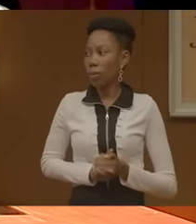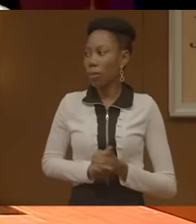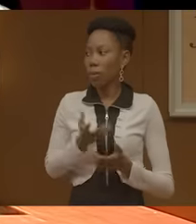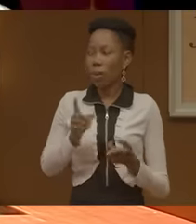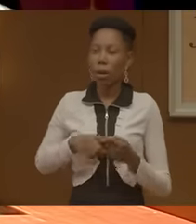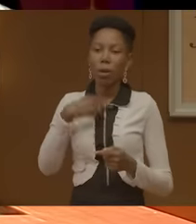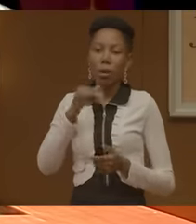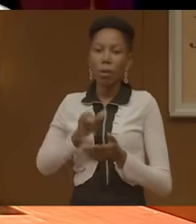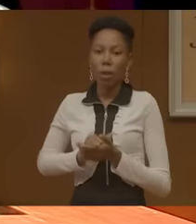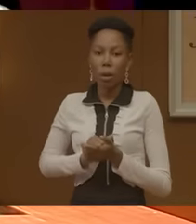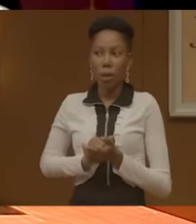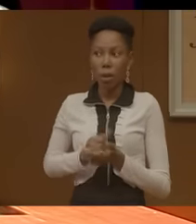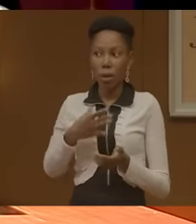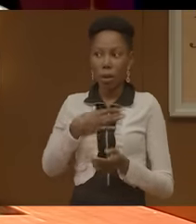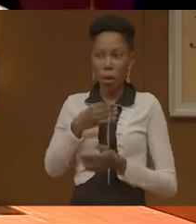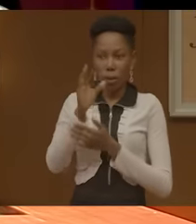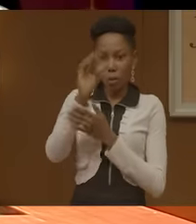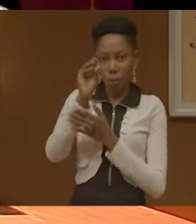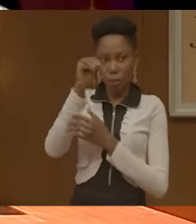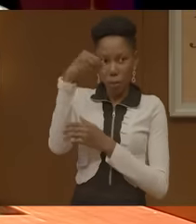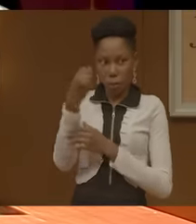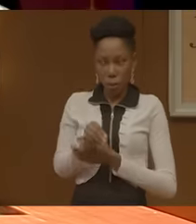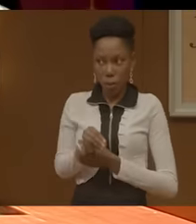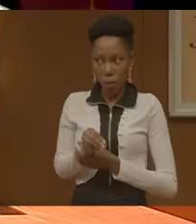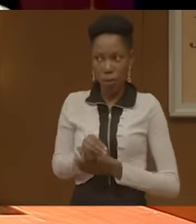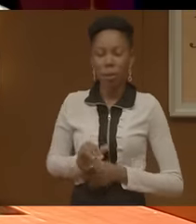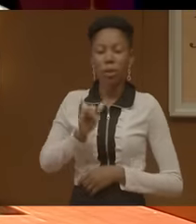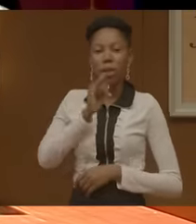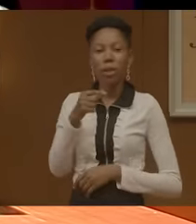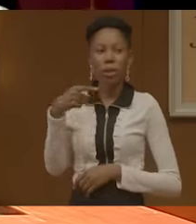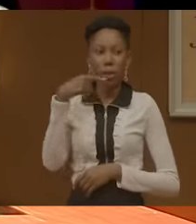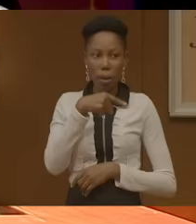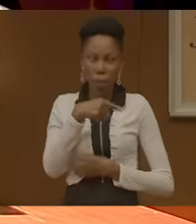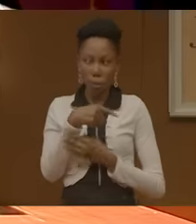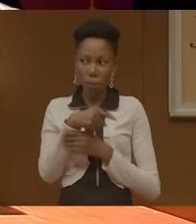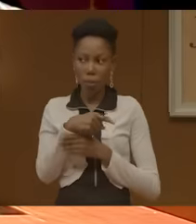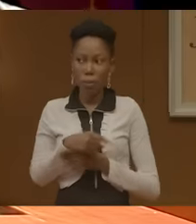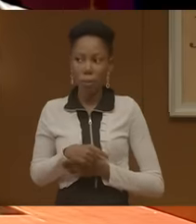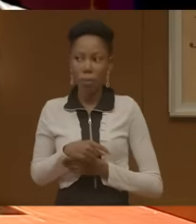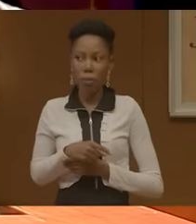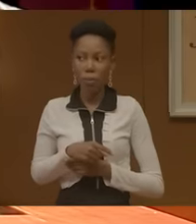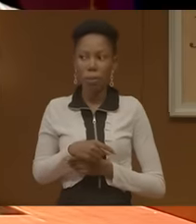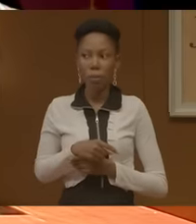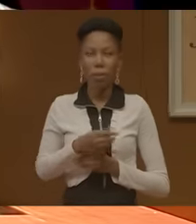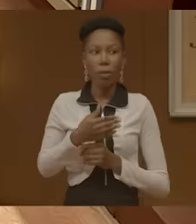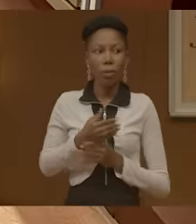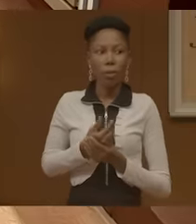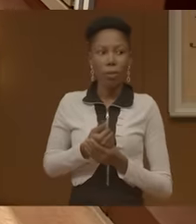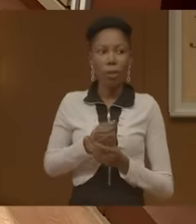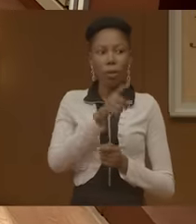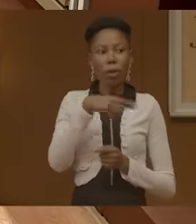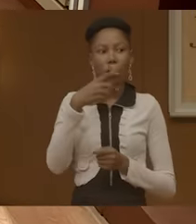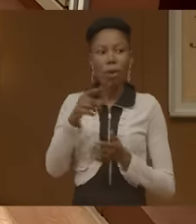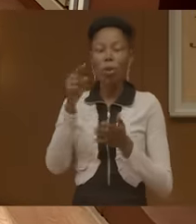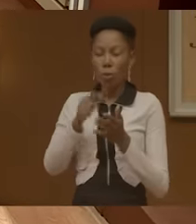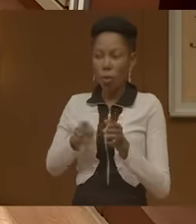just 50% of the words is lie. Whereby the 50%. That's why I asked you. I